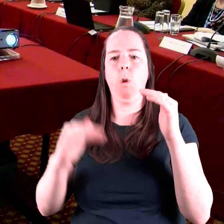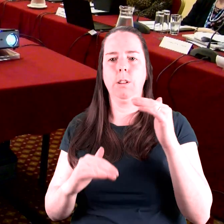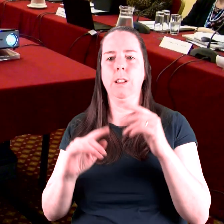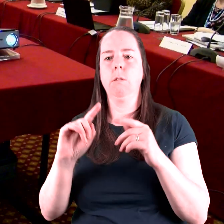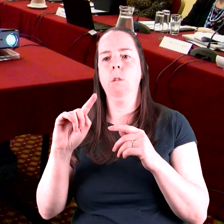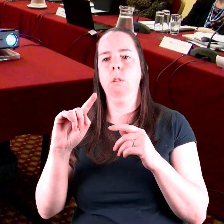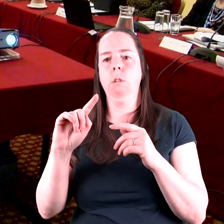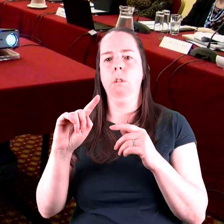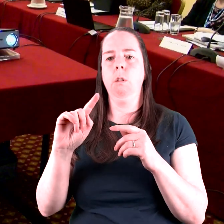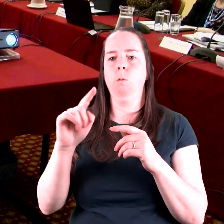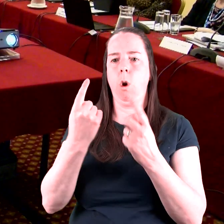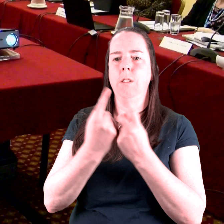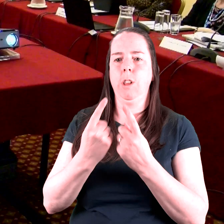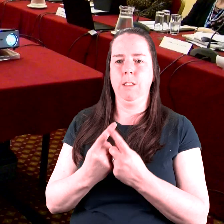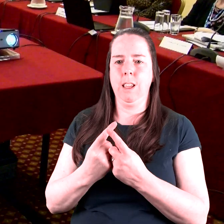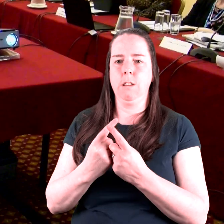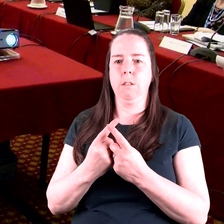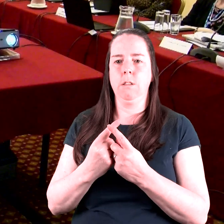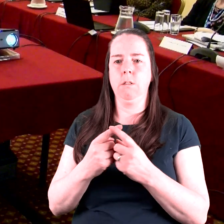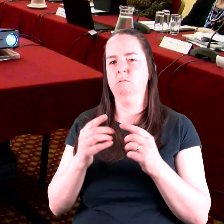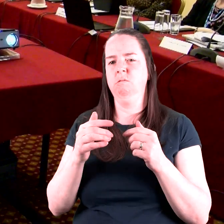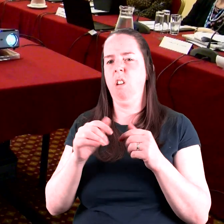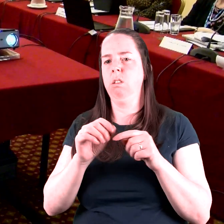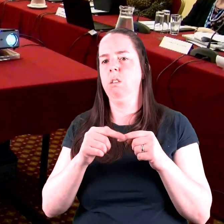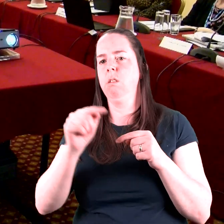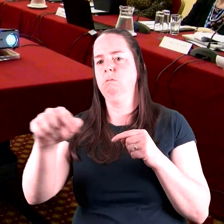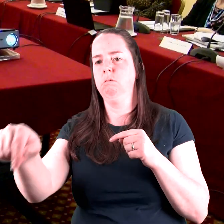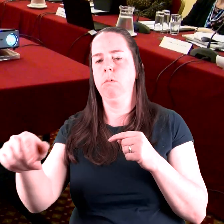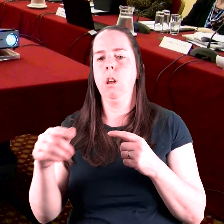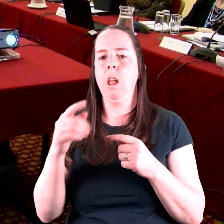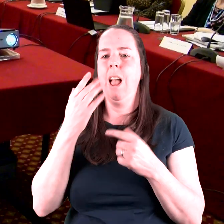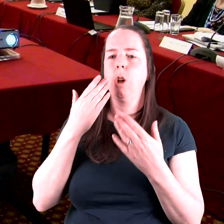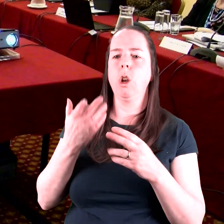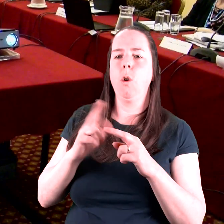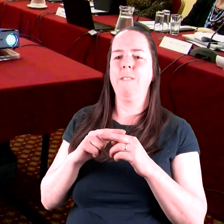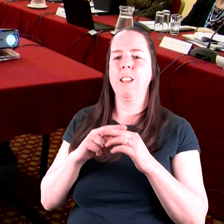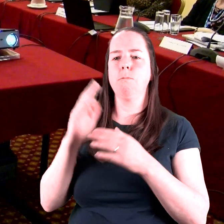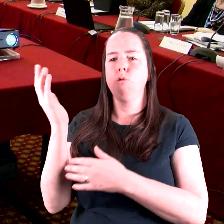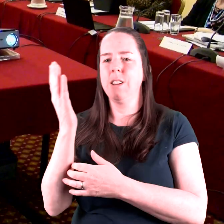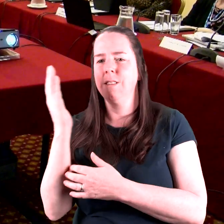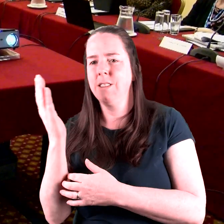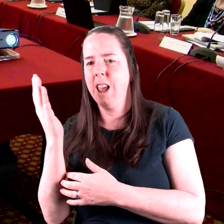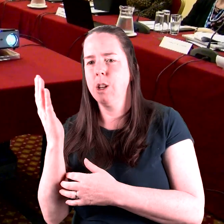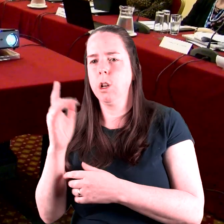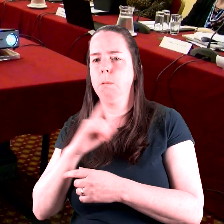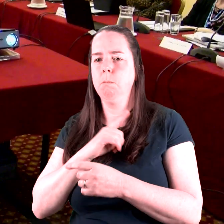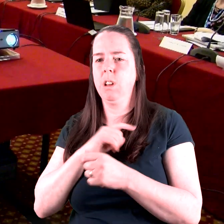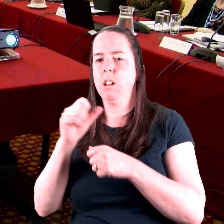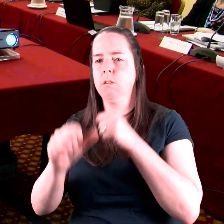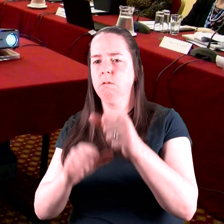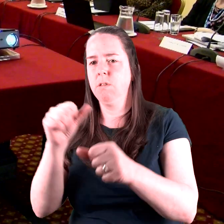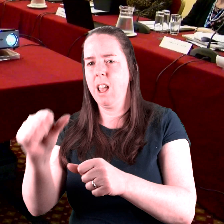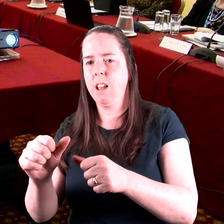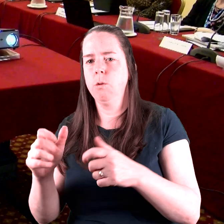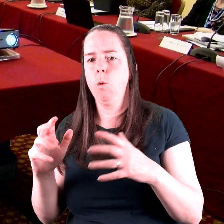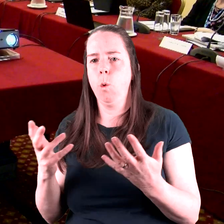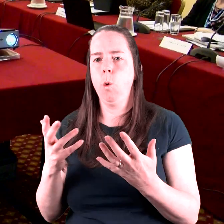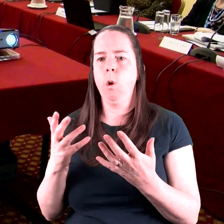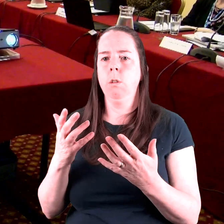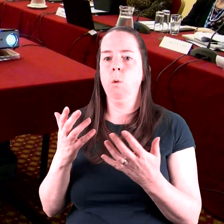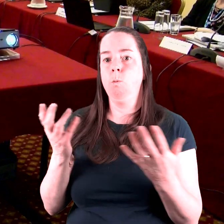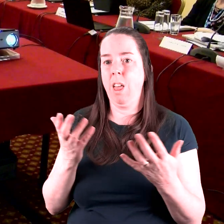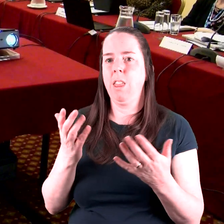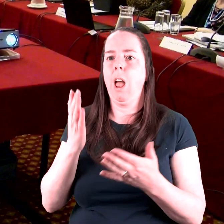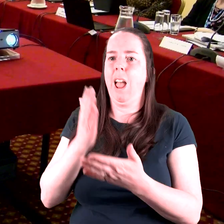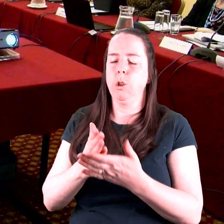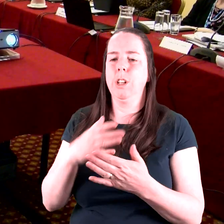inequalities is one of those things that comes first rather than further down the line. I don't know whether it's presentational or